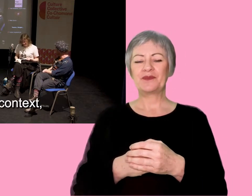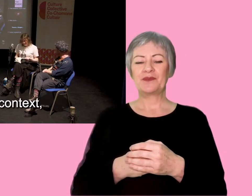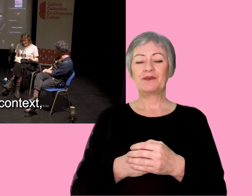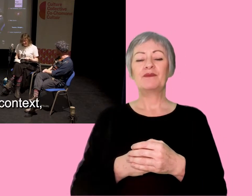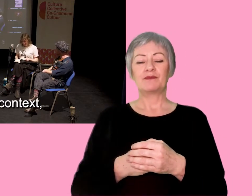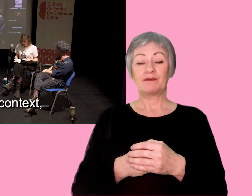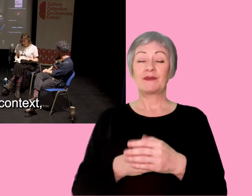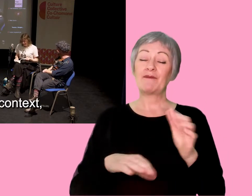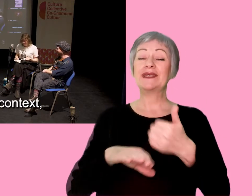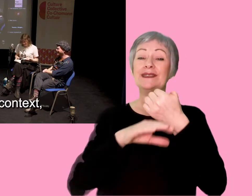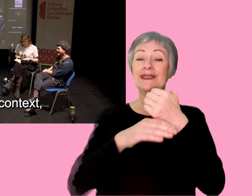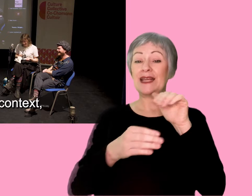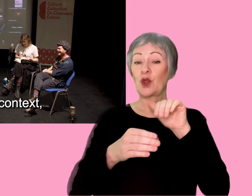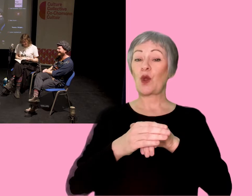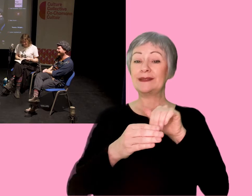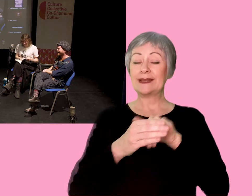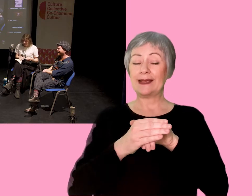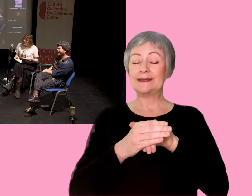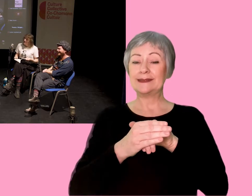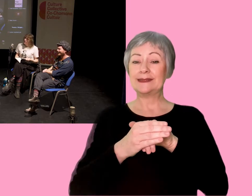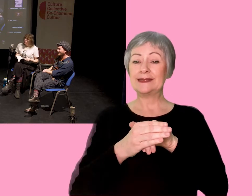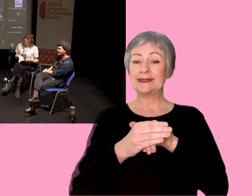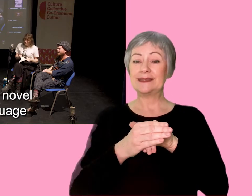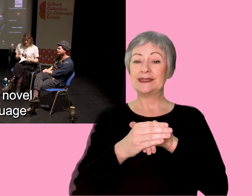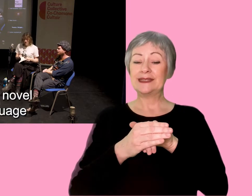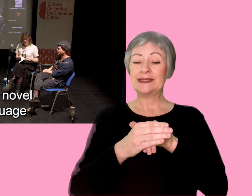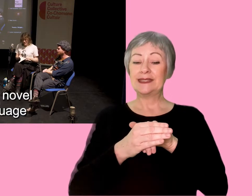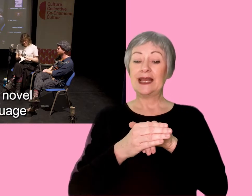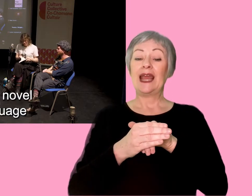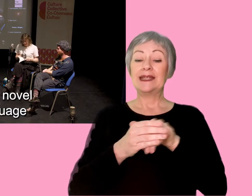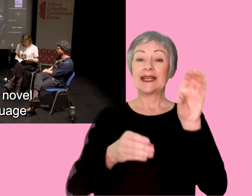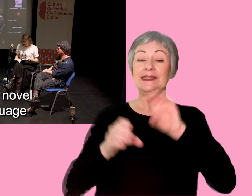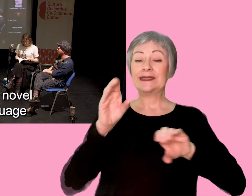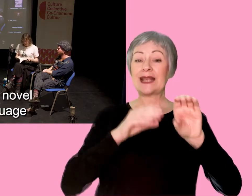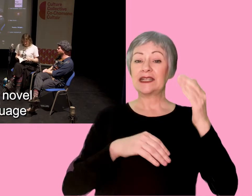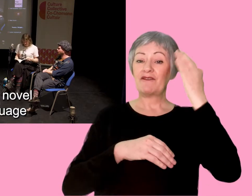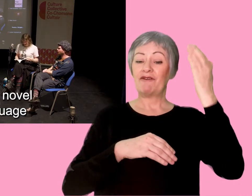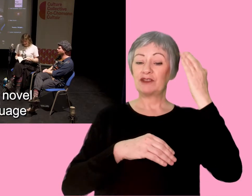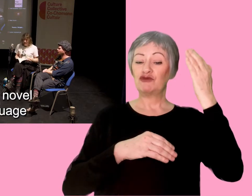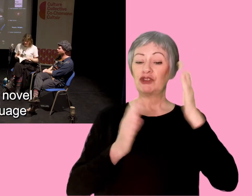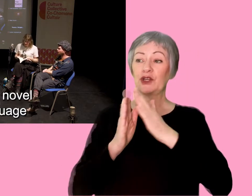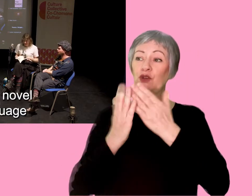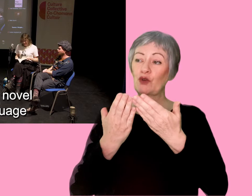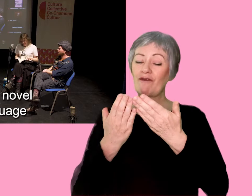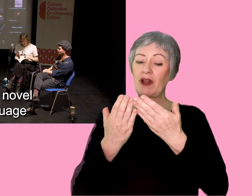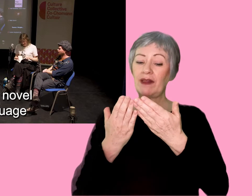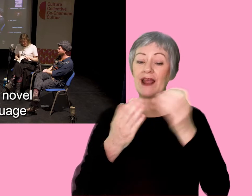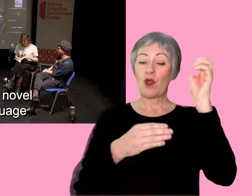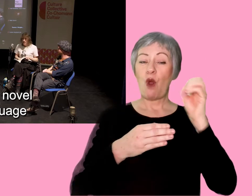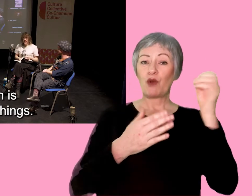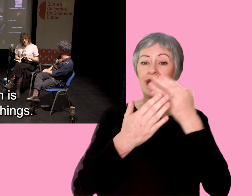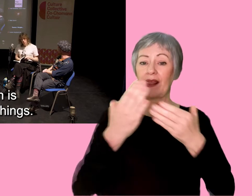So just to set a bit of context, it's a science fiction novel in the Orkney